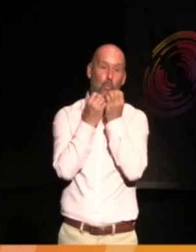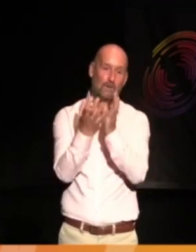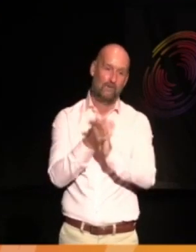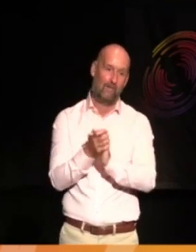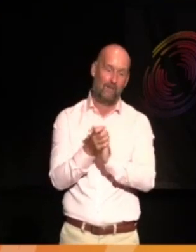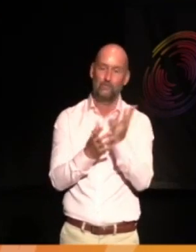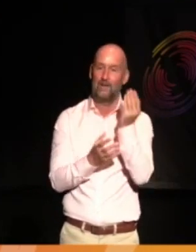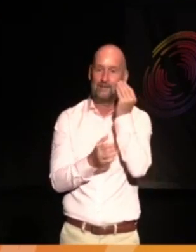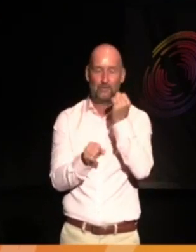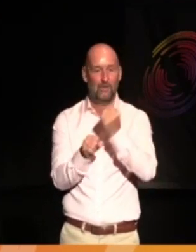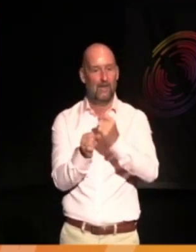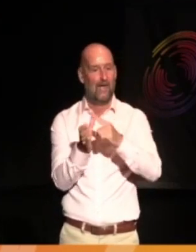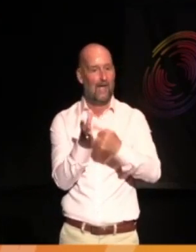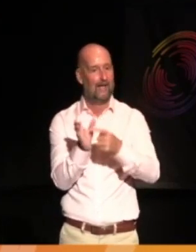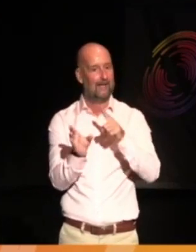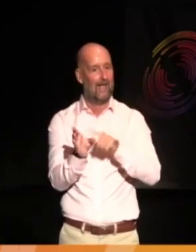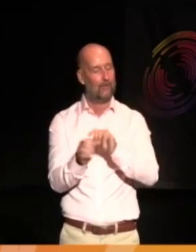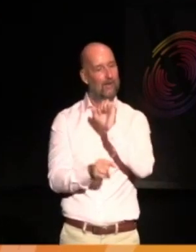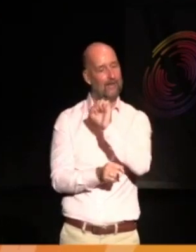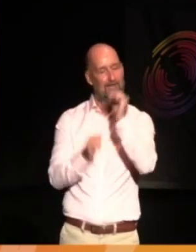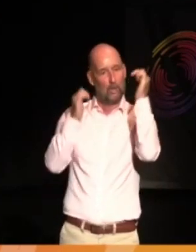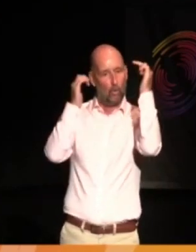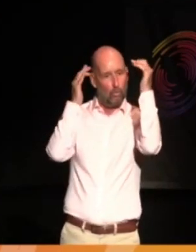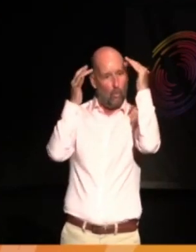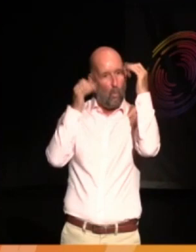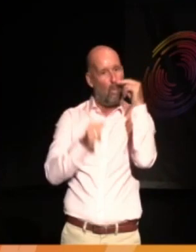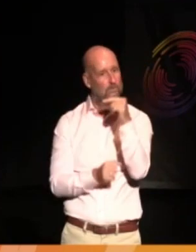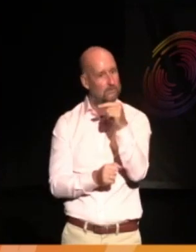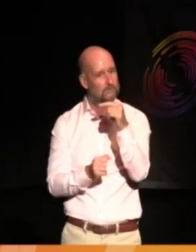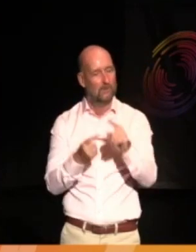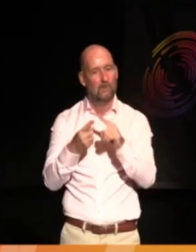been listening to Gary, not just his thoughts,